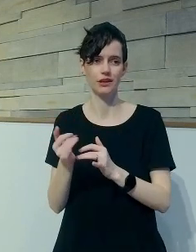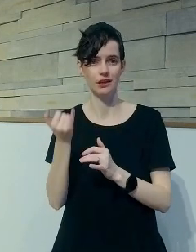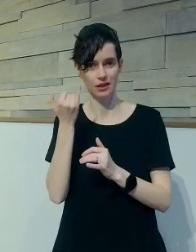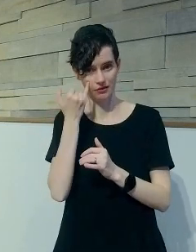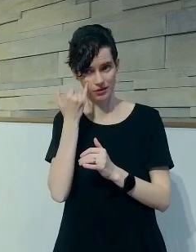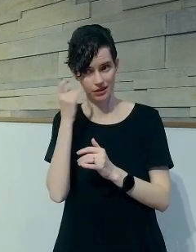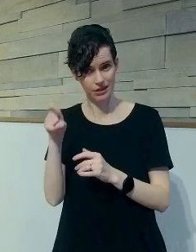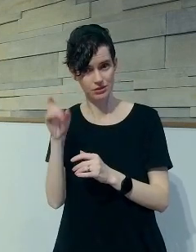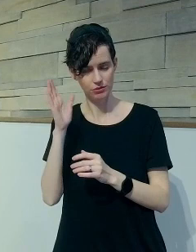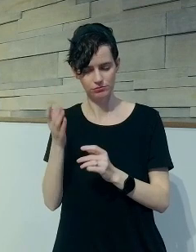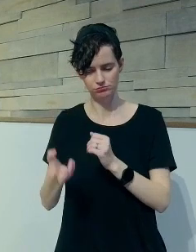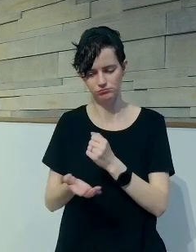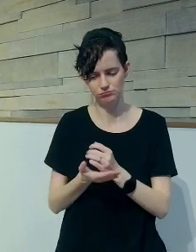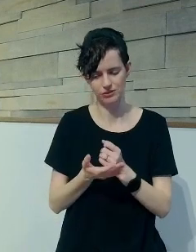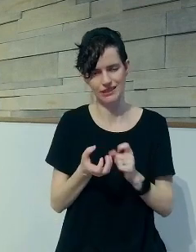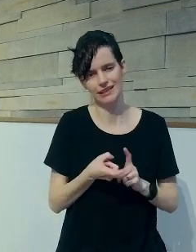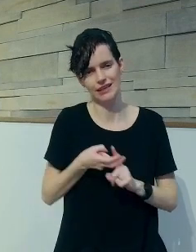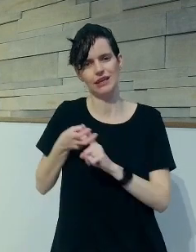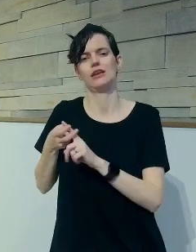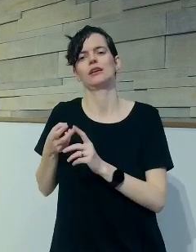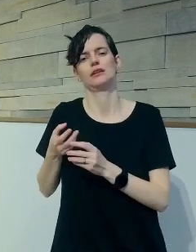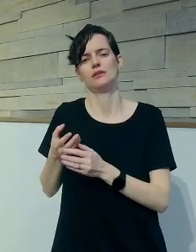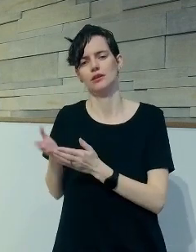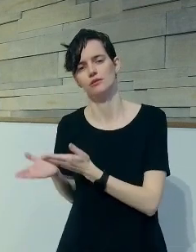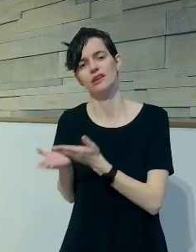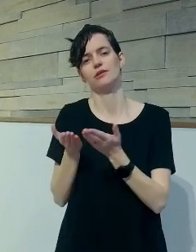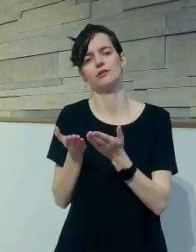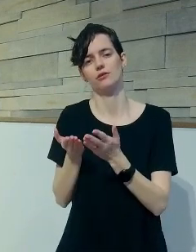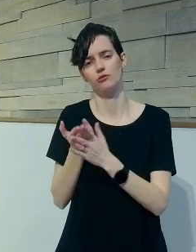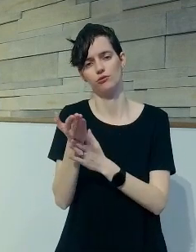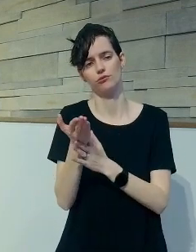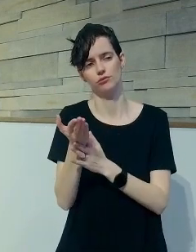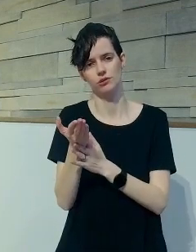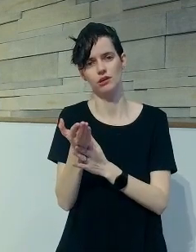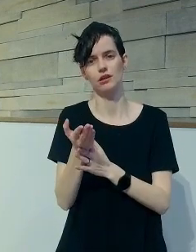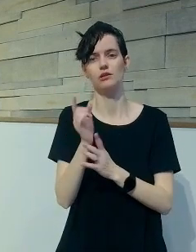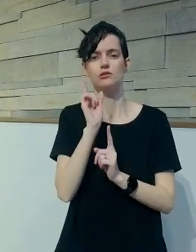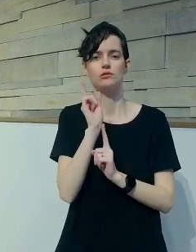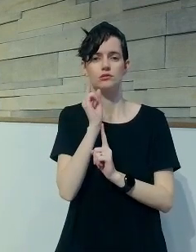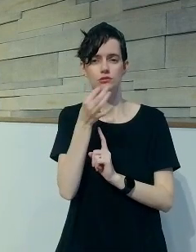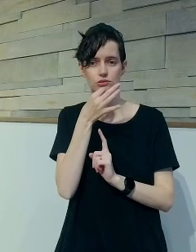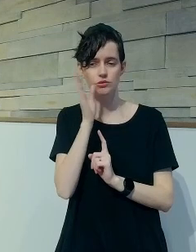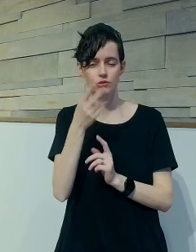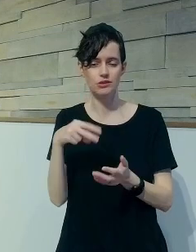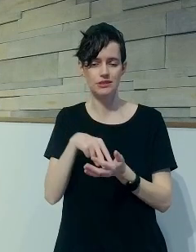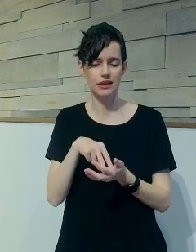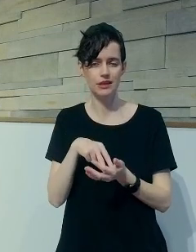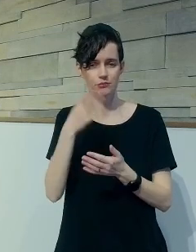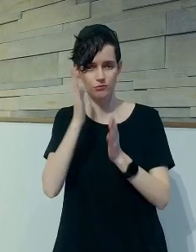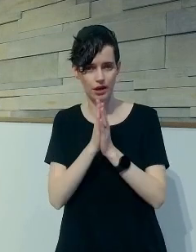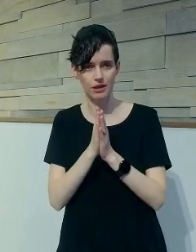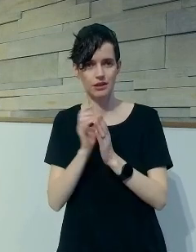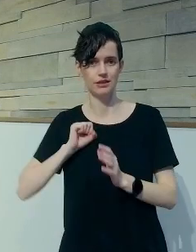if he has to, he'll carry you. But he'll get you through. In just a moment, we're going to stand and pray. Your staff will be up here at the front. If you're